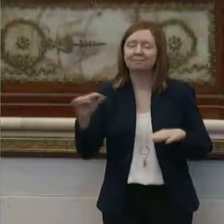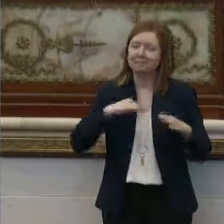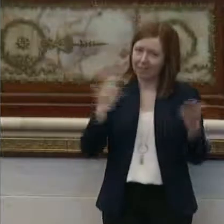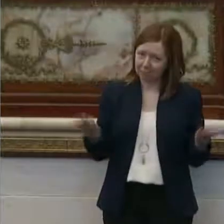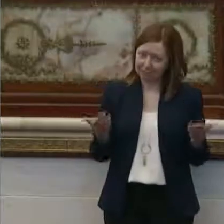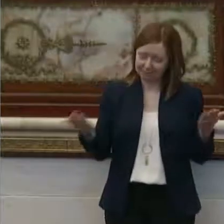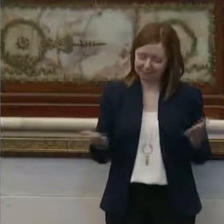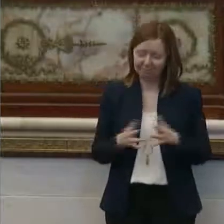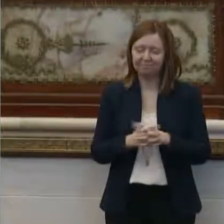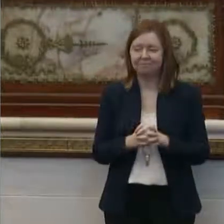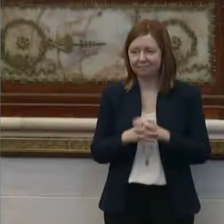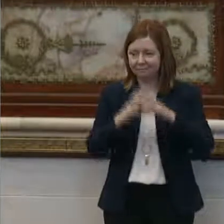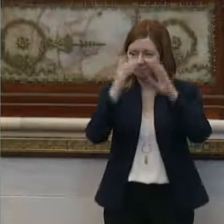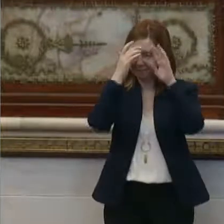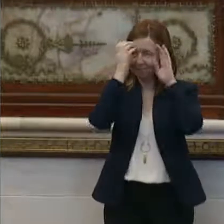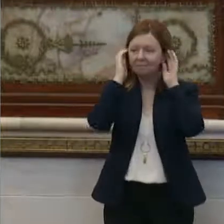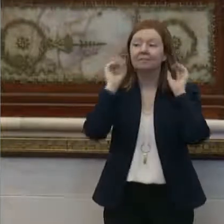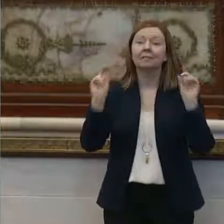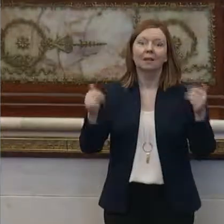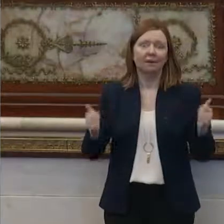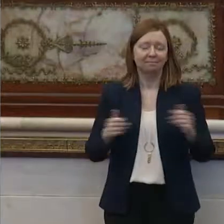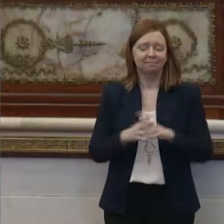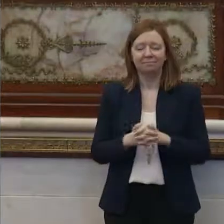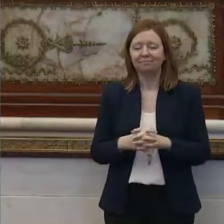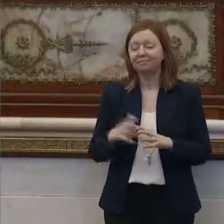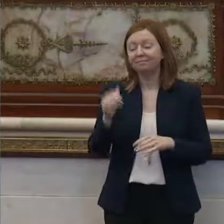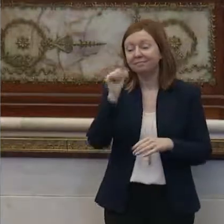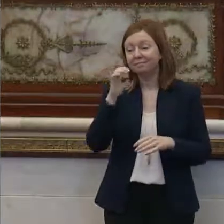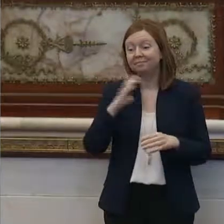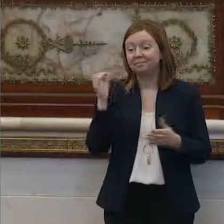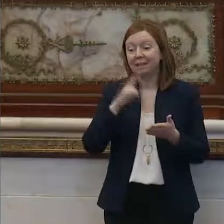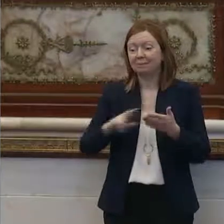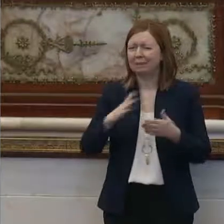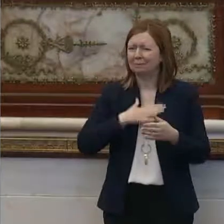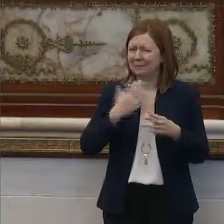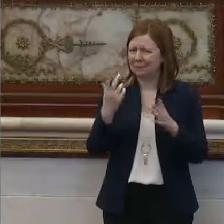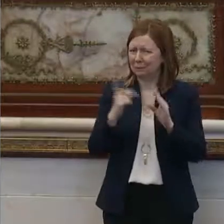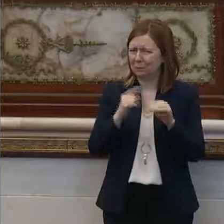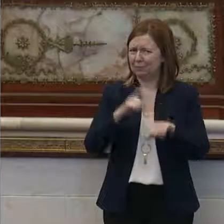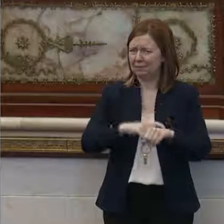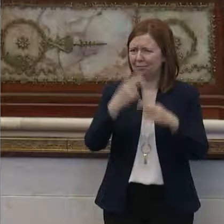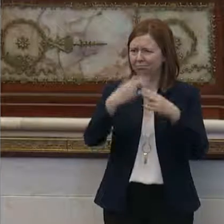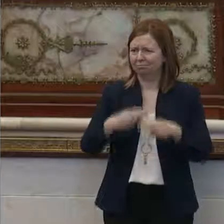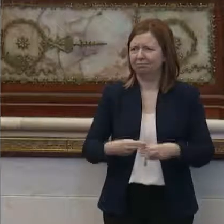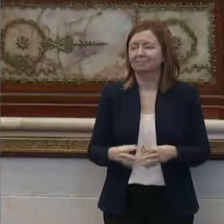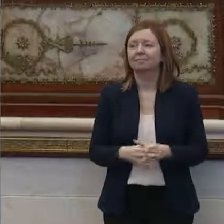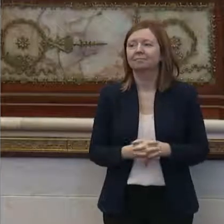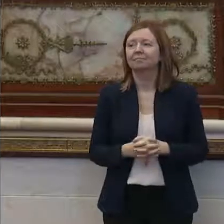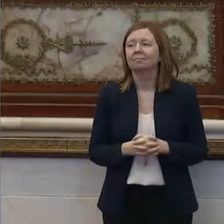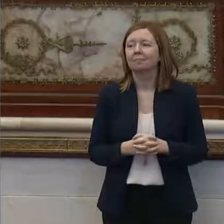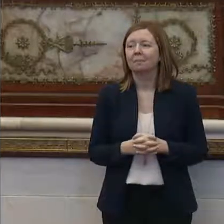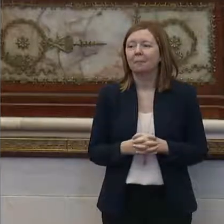present. Okay, very good. Thank you. Madam Clerk, can we go through the roll call one more time?